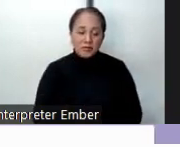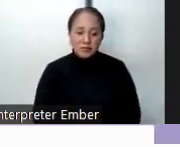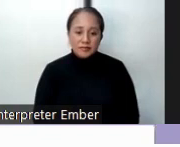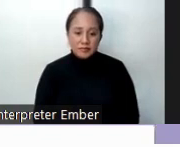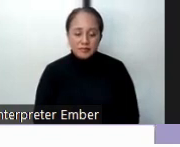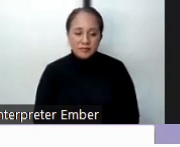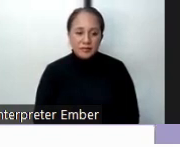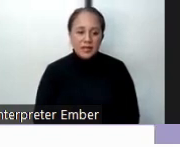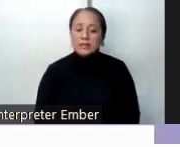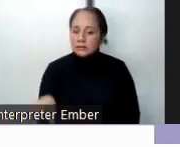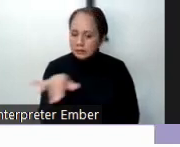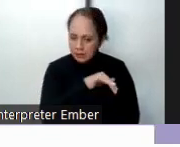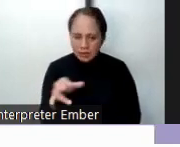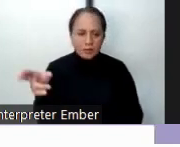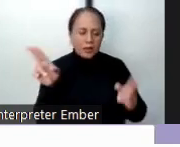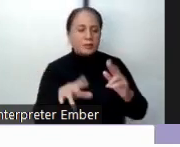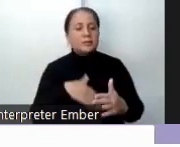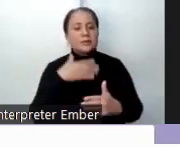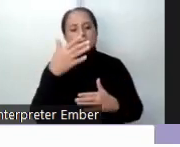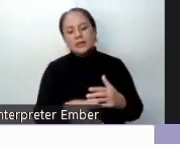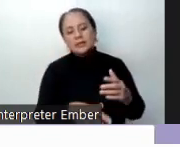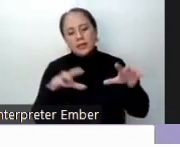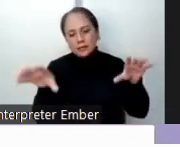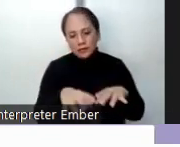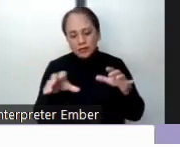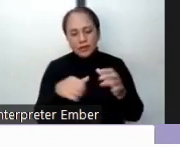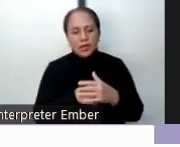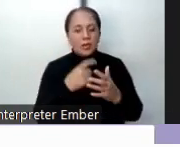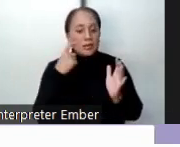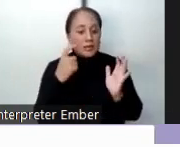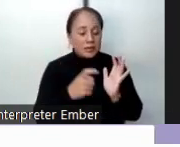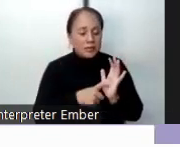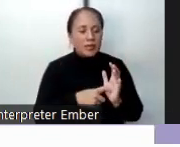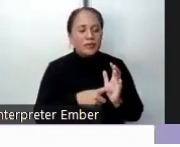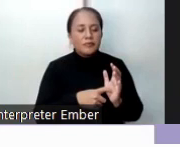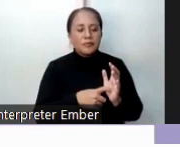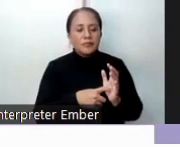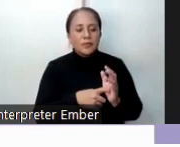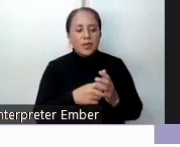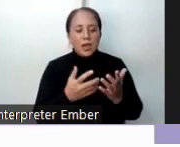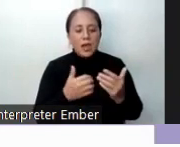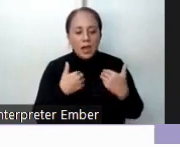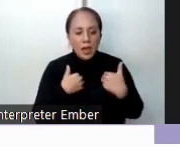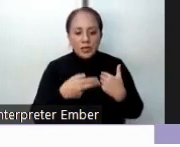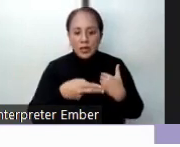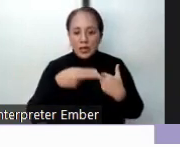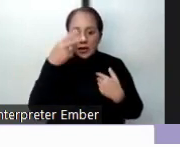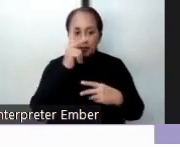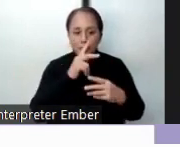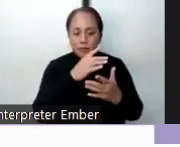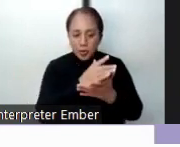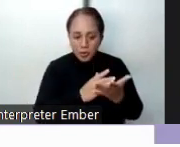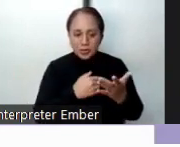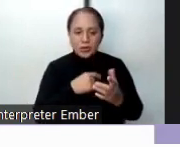A similar trend is found in the next set of tasks, with identifying signifiers having the highest proportion